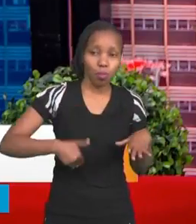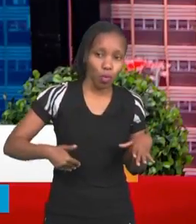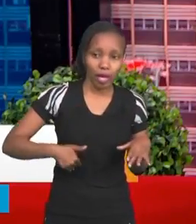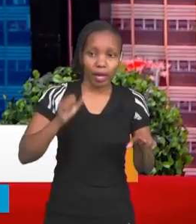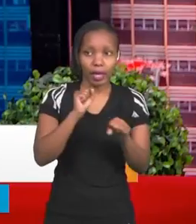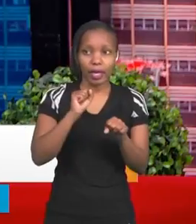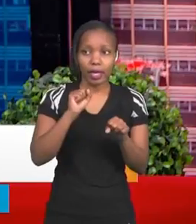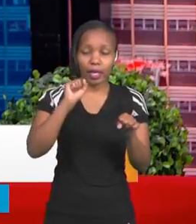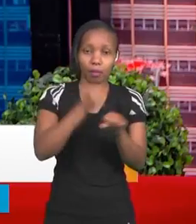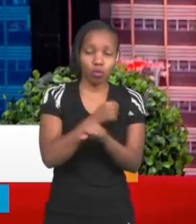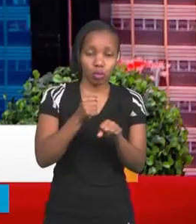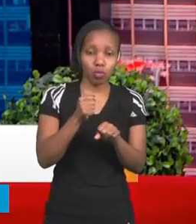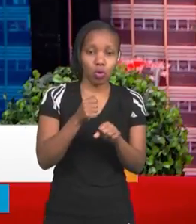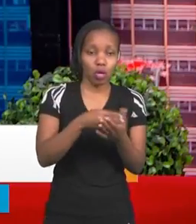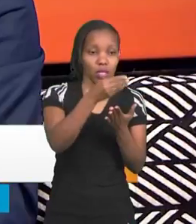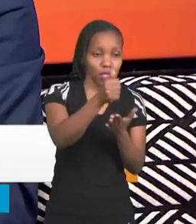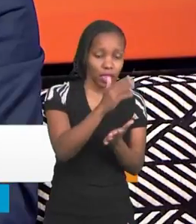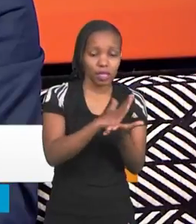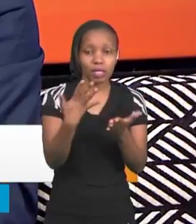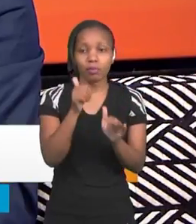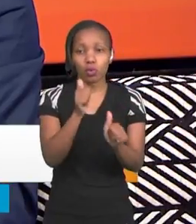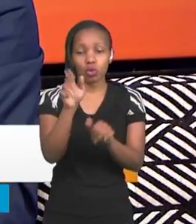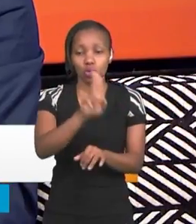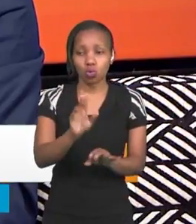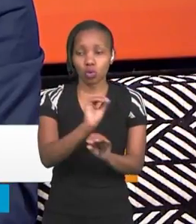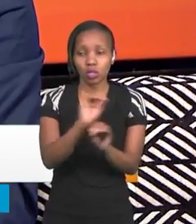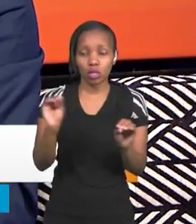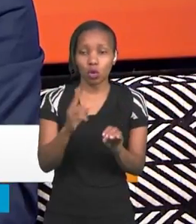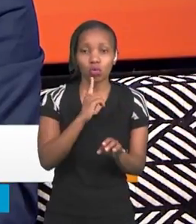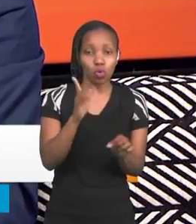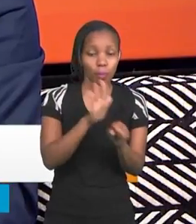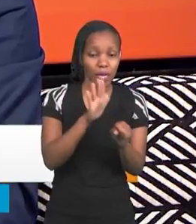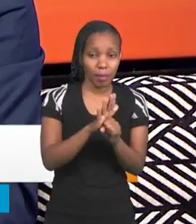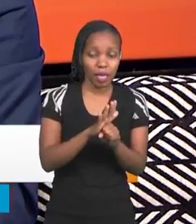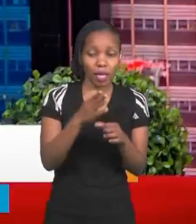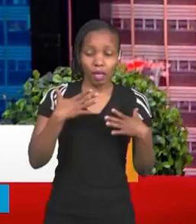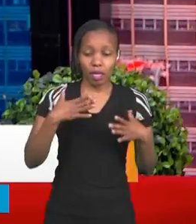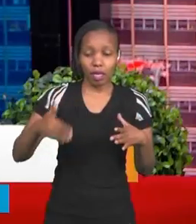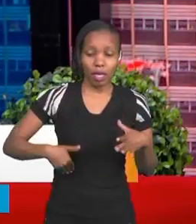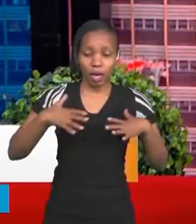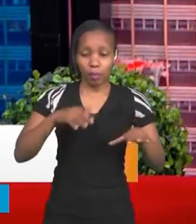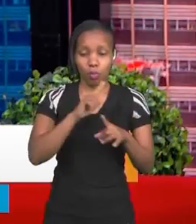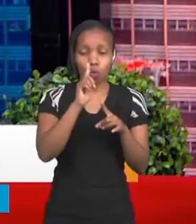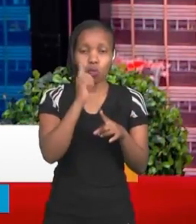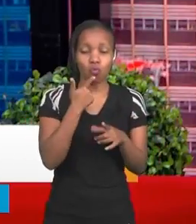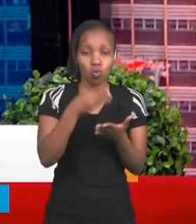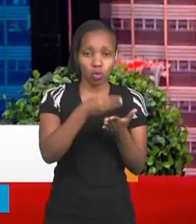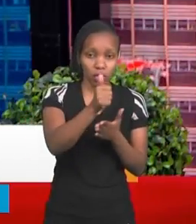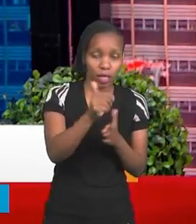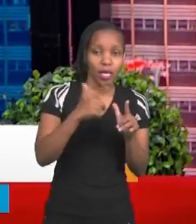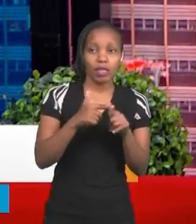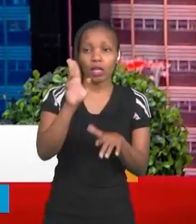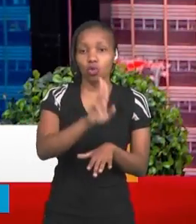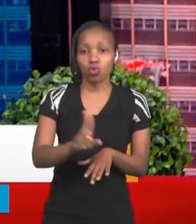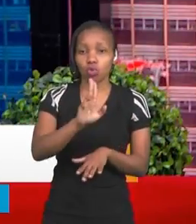can't traffic something you're not using. It's true that. It's so true most that. Of it's the so traffickers tricky. End up yeah. using. Yeah. And you know, like in the rehab, when we opened it in February this